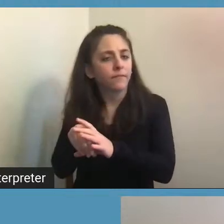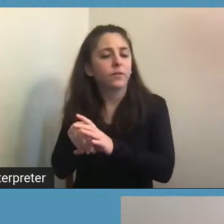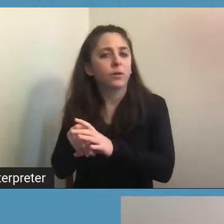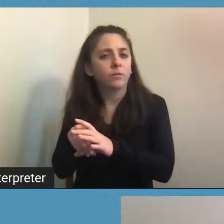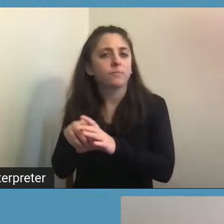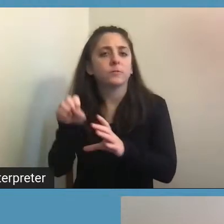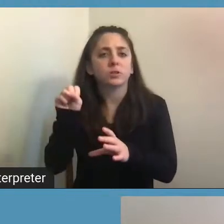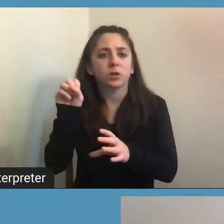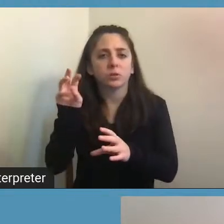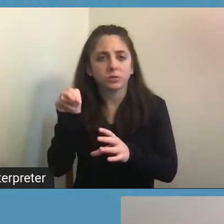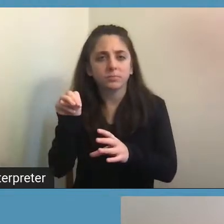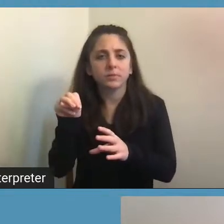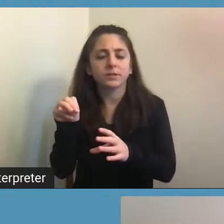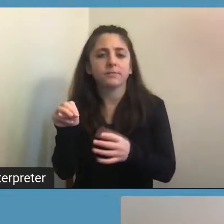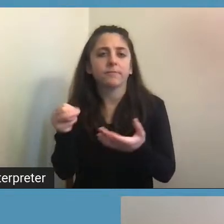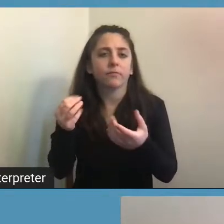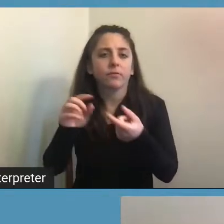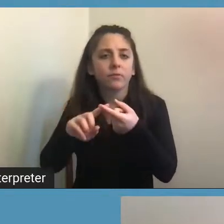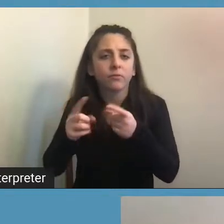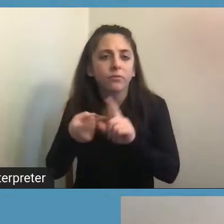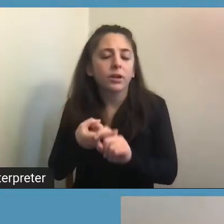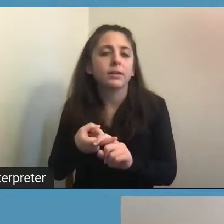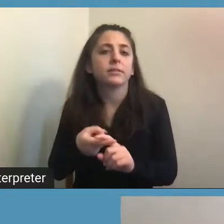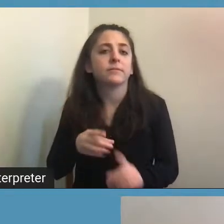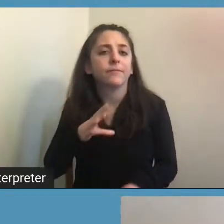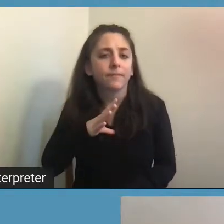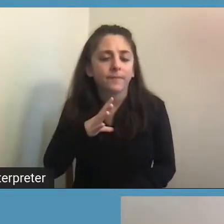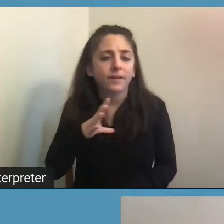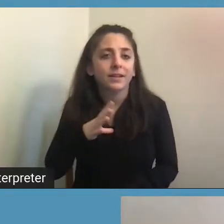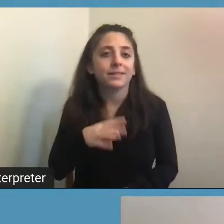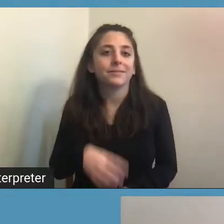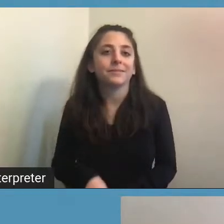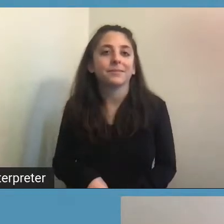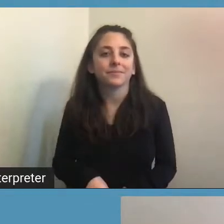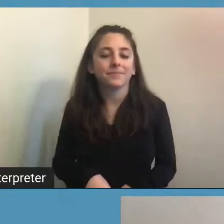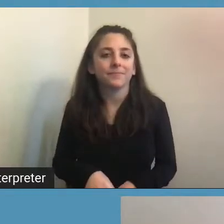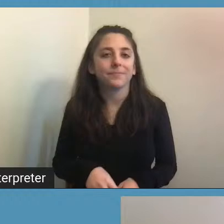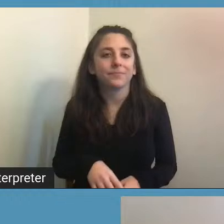just it makes people feel good, right? Like your favorite